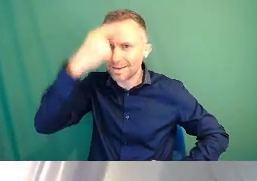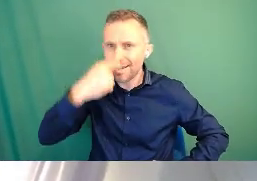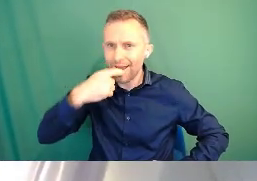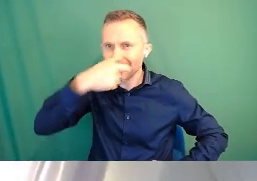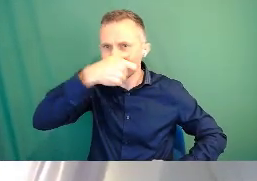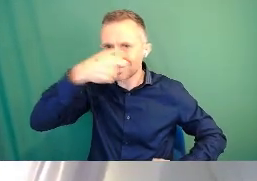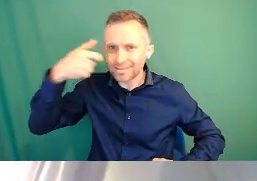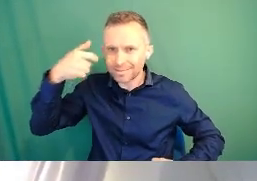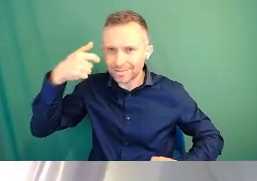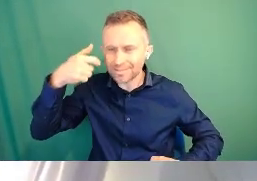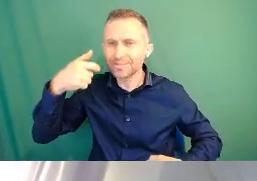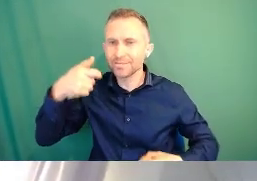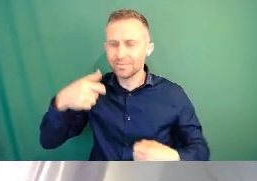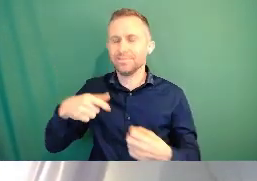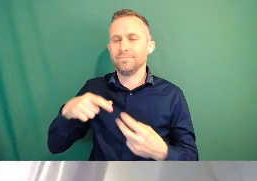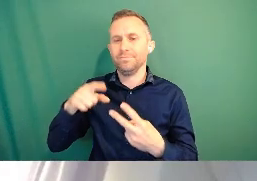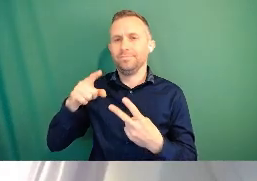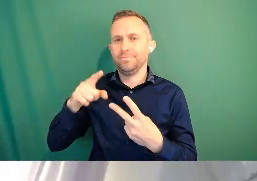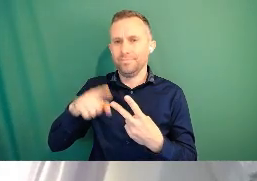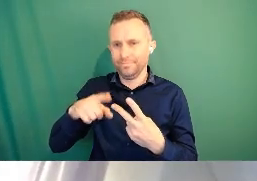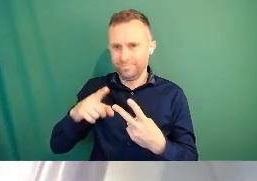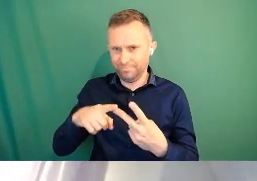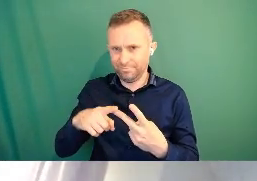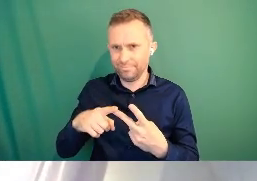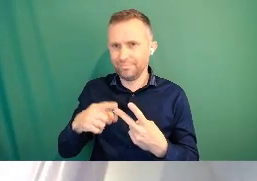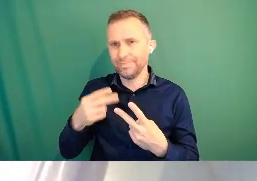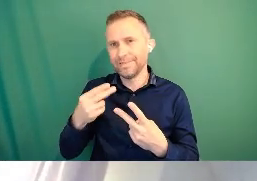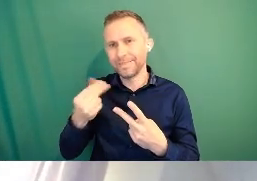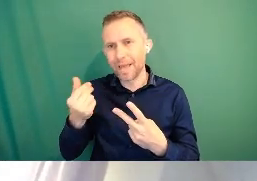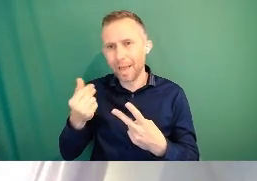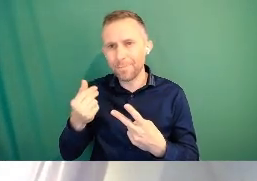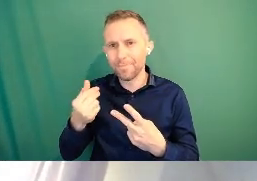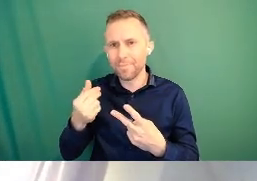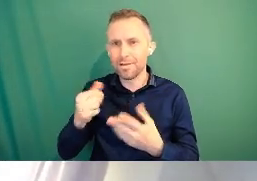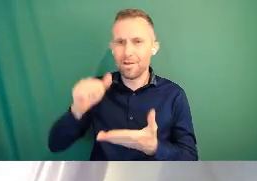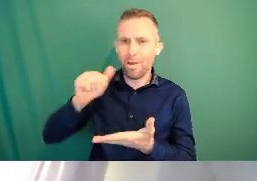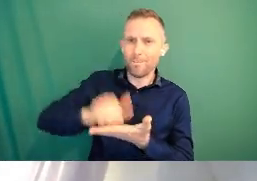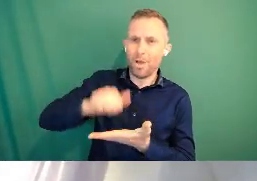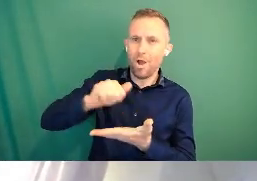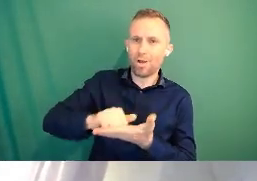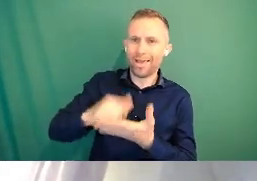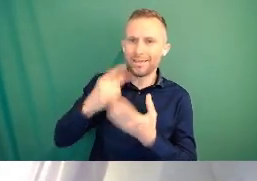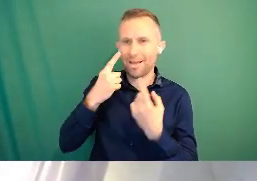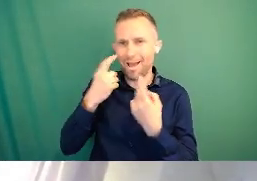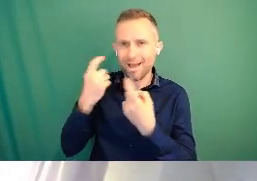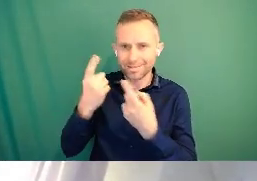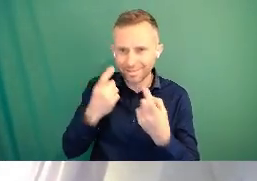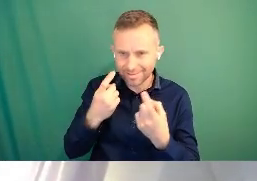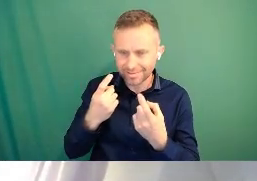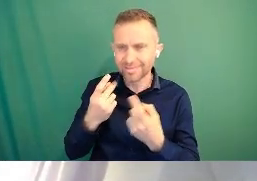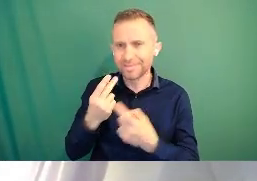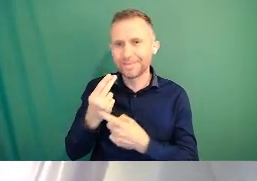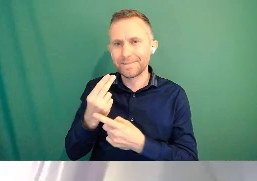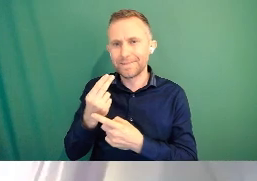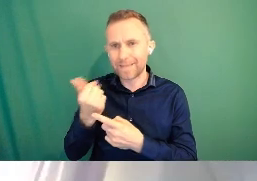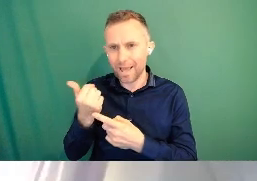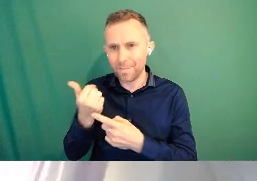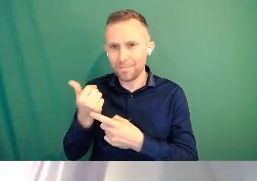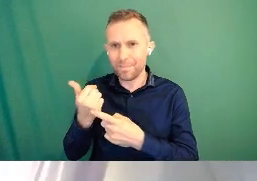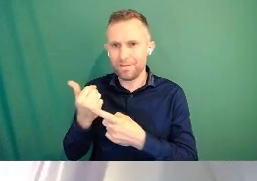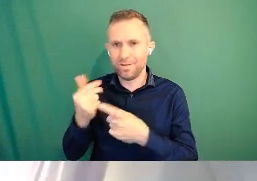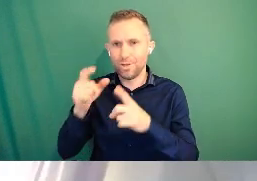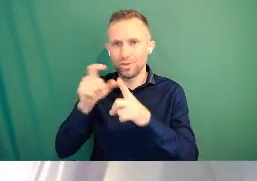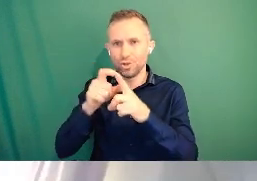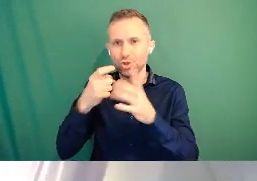Ladd. And also, more recently, it's been home to a couple of episodes of Bargain Hunt and a couple of episodes